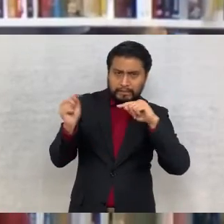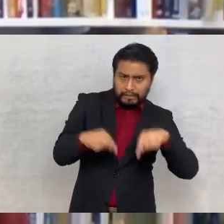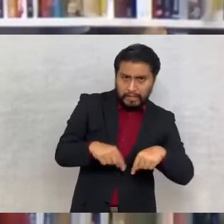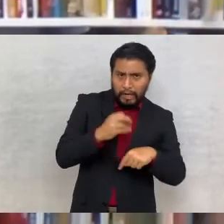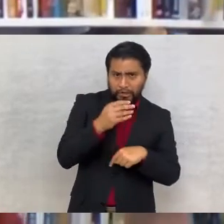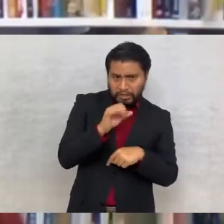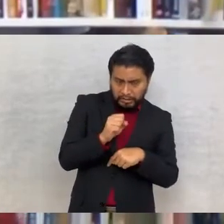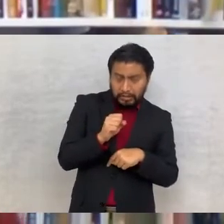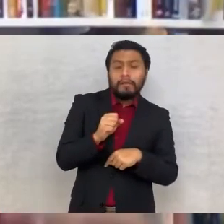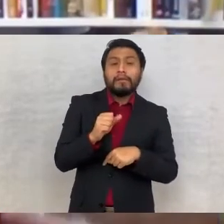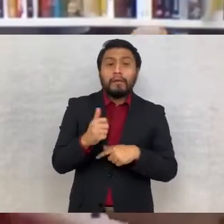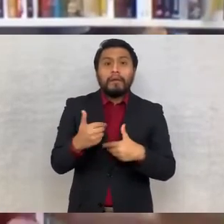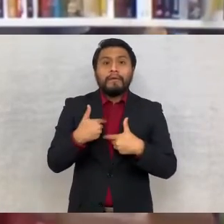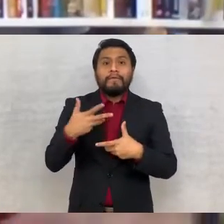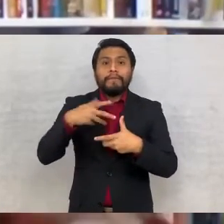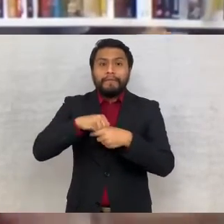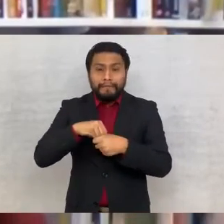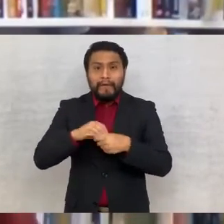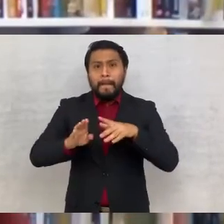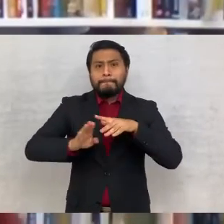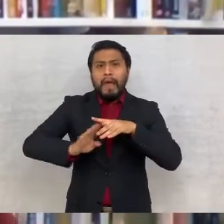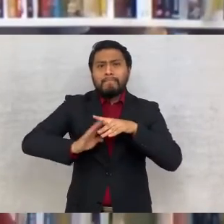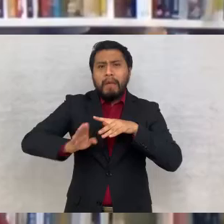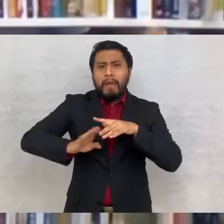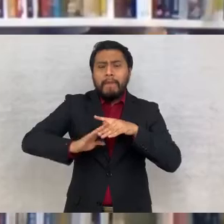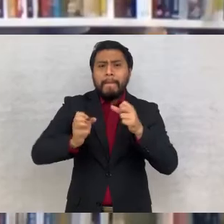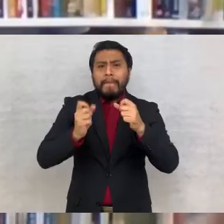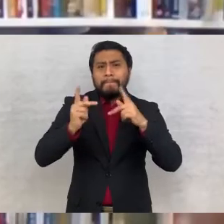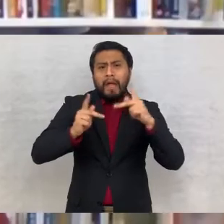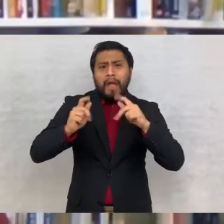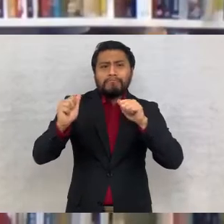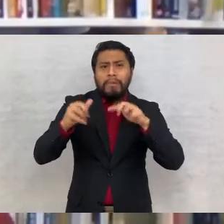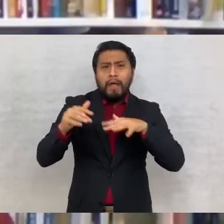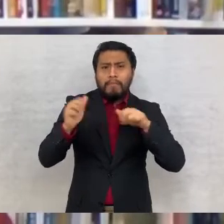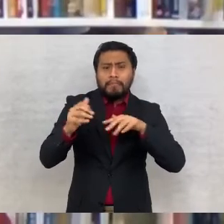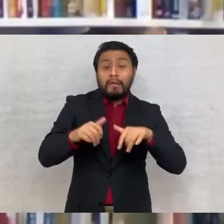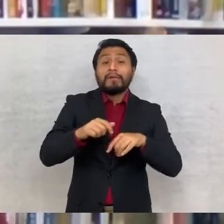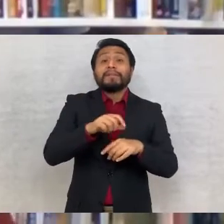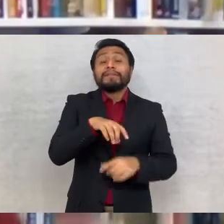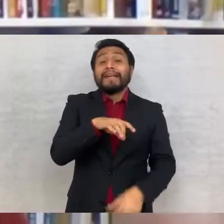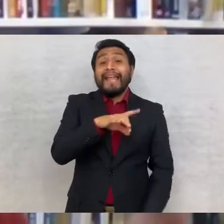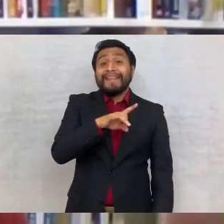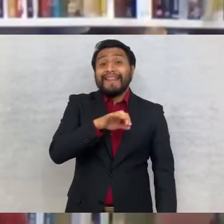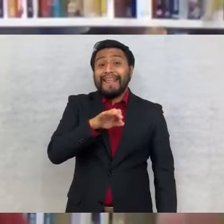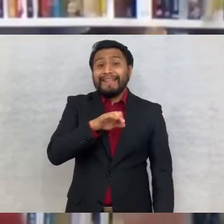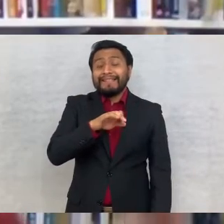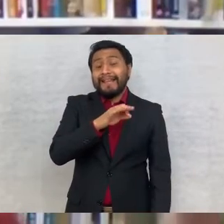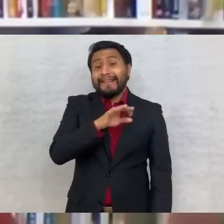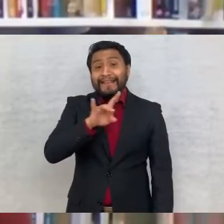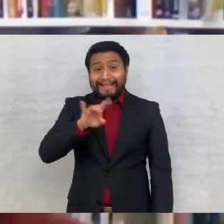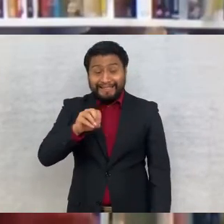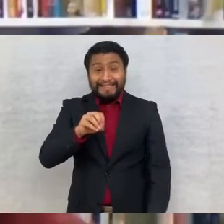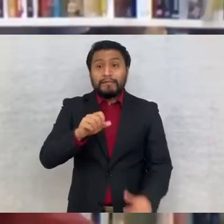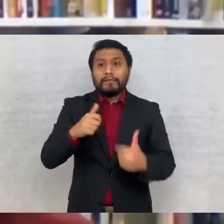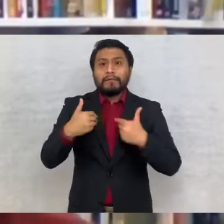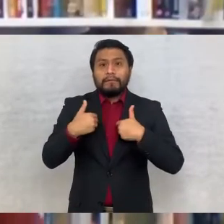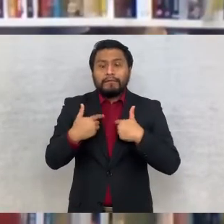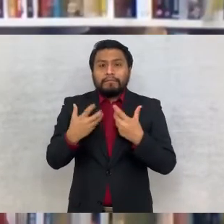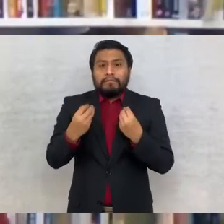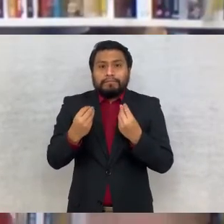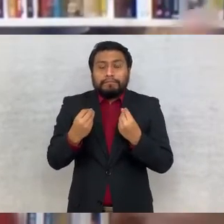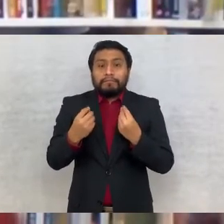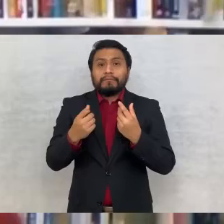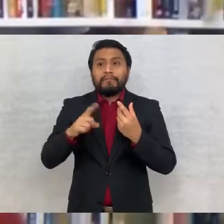coming to Argentina, linked to the need to contain the migratory flood, we are situated in the 1880s, at almost the